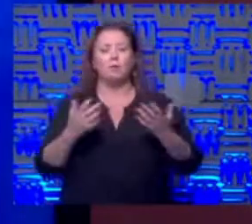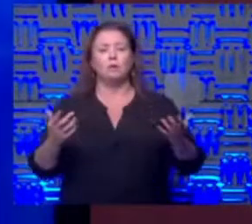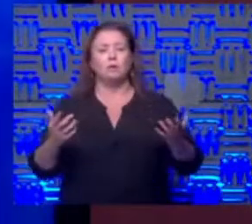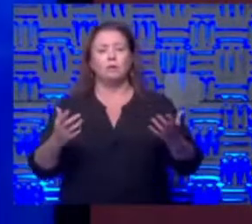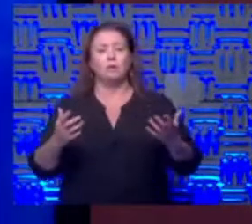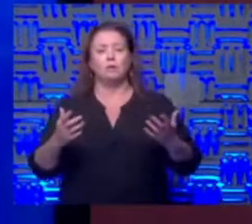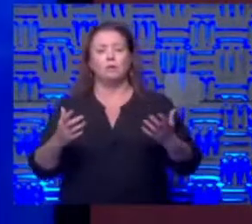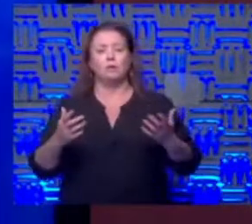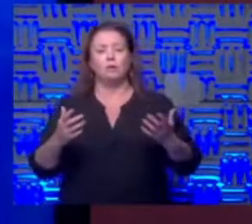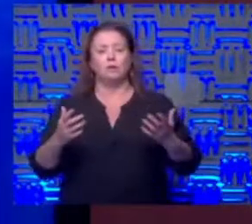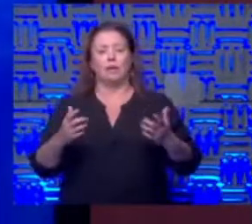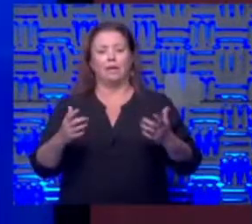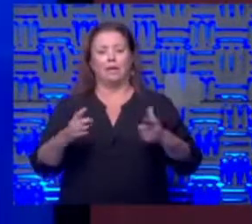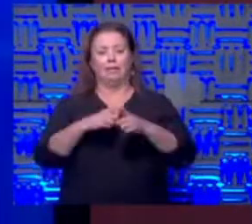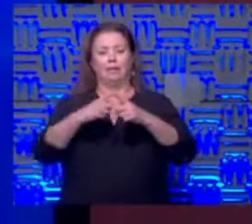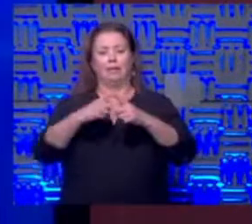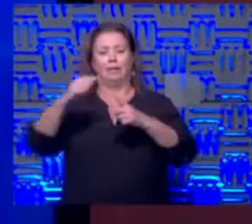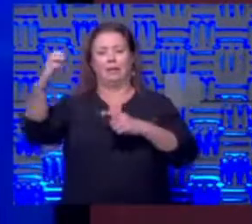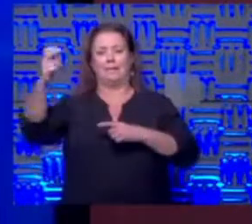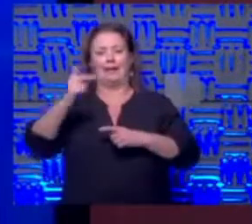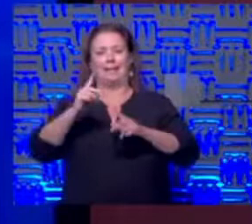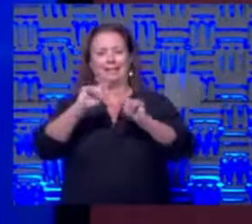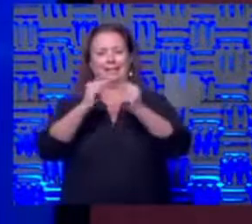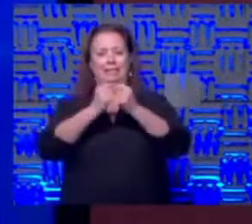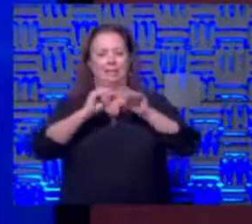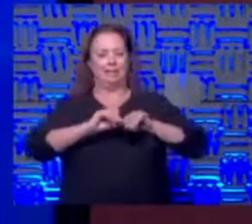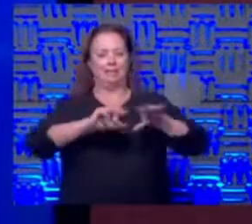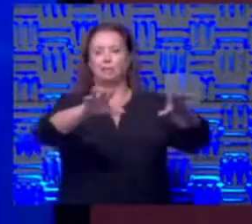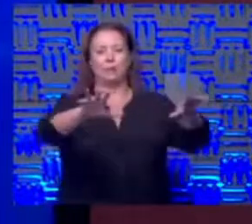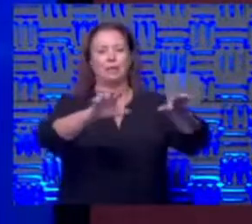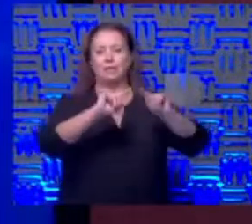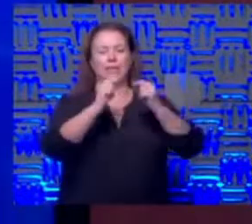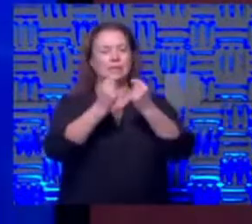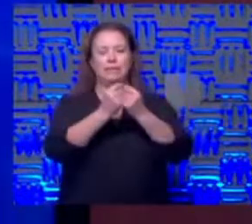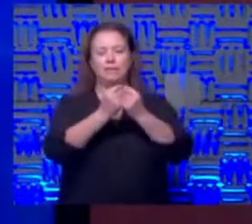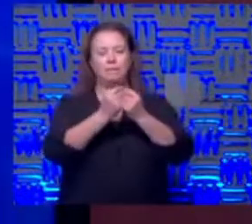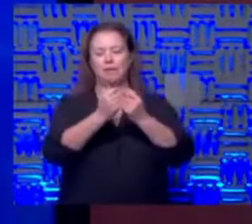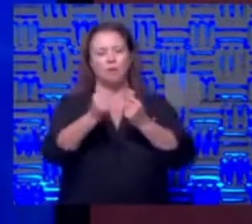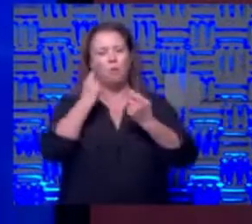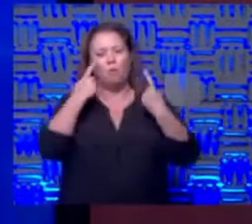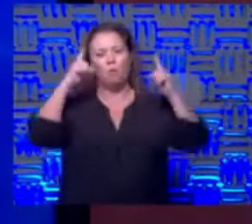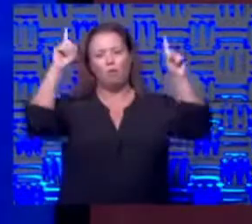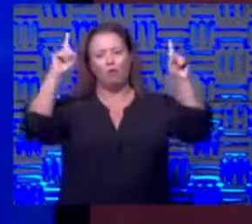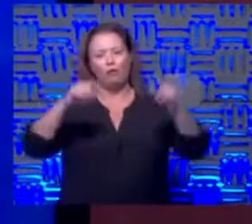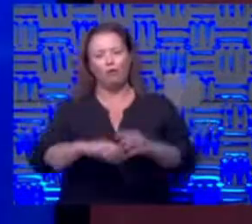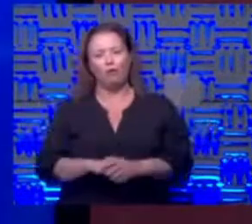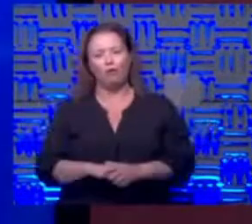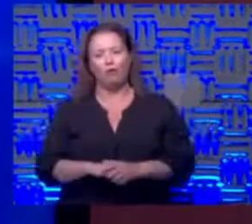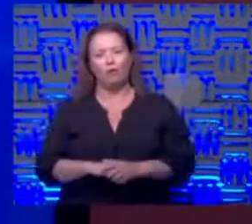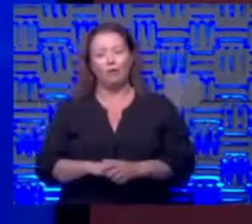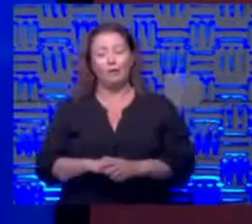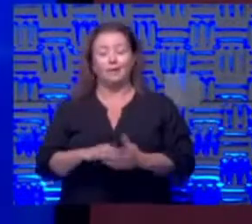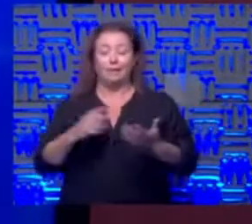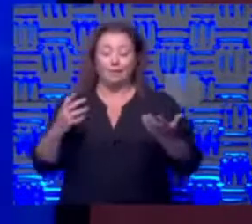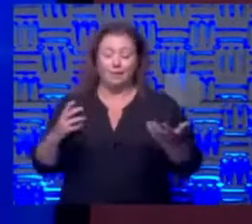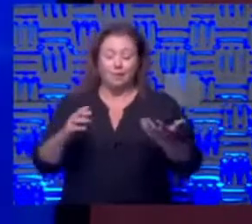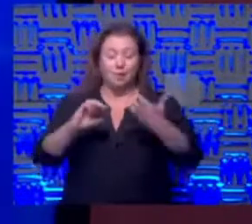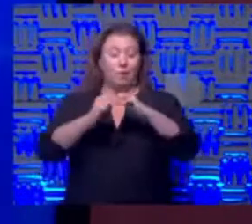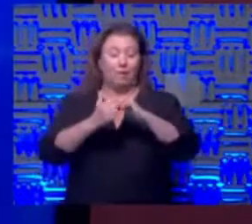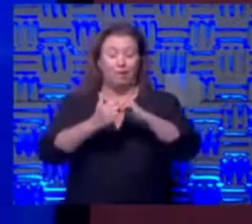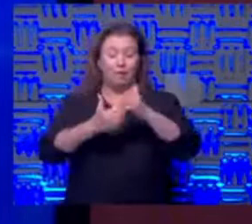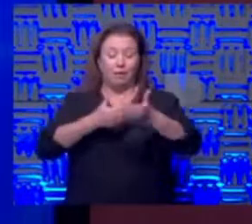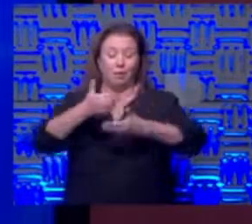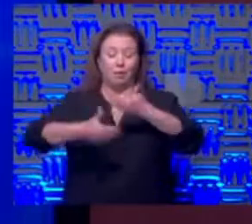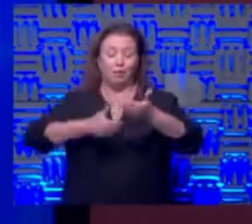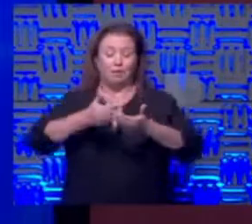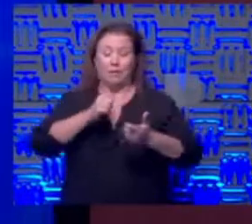all of a sudden they're going to bring that back to the team, and then it's not going to work. It is just not going to work. And so I don't know how well that's going to play out. I have